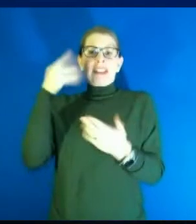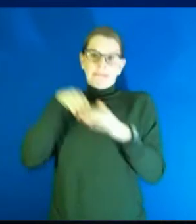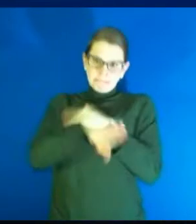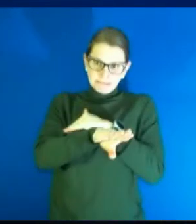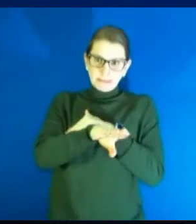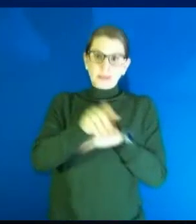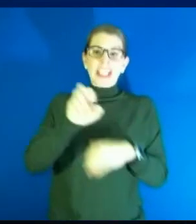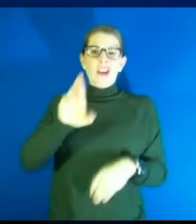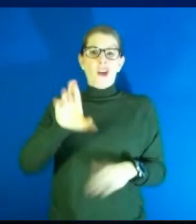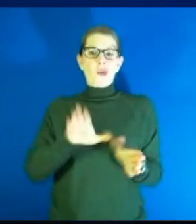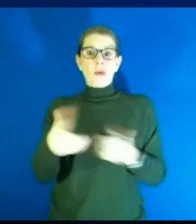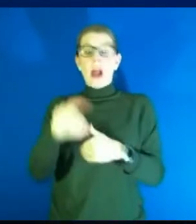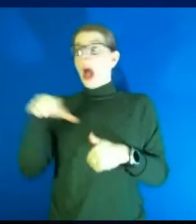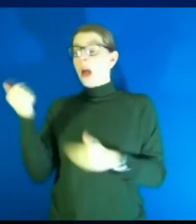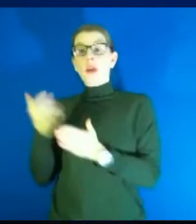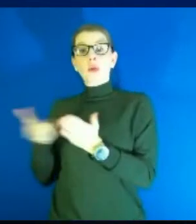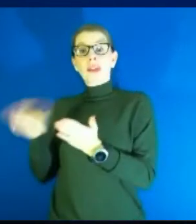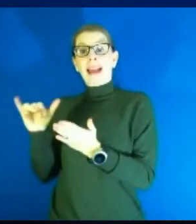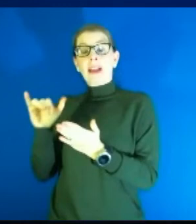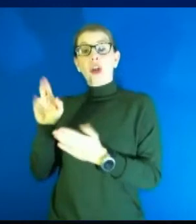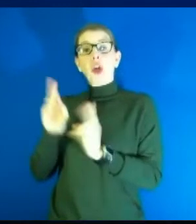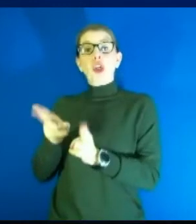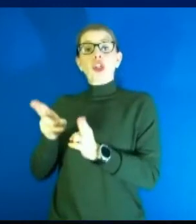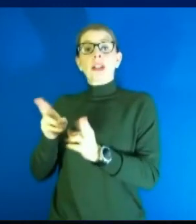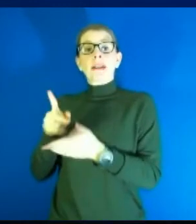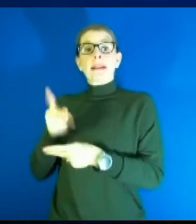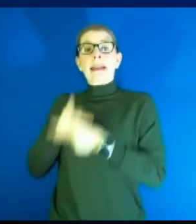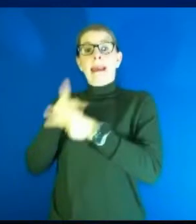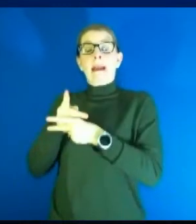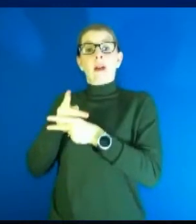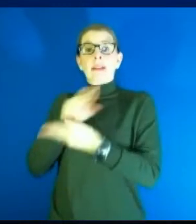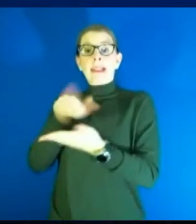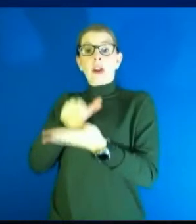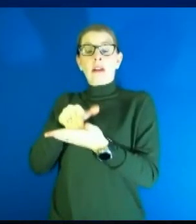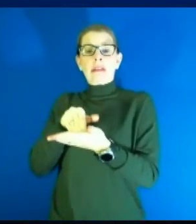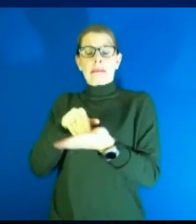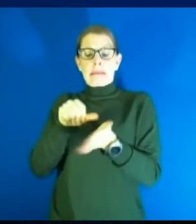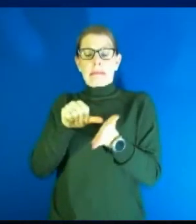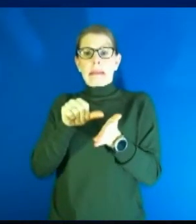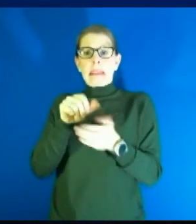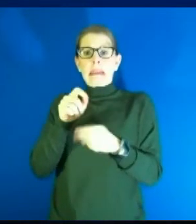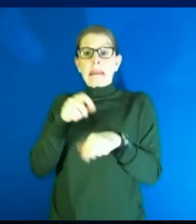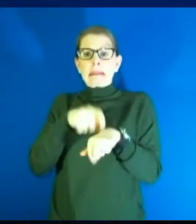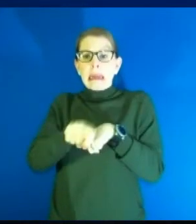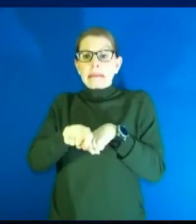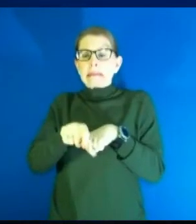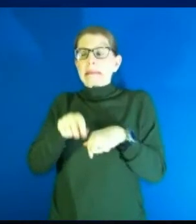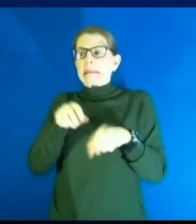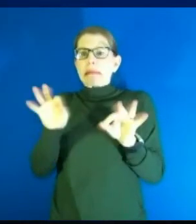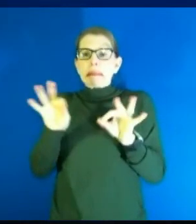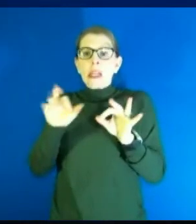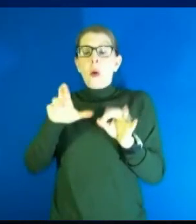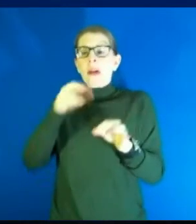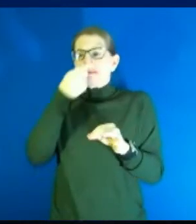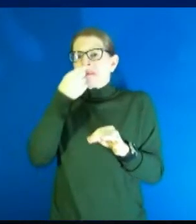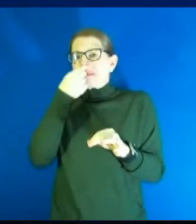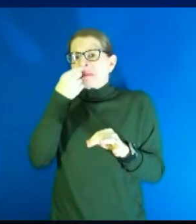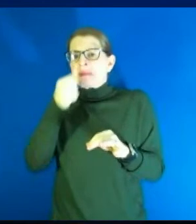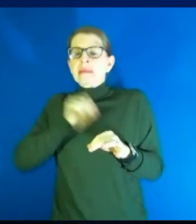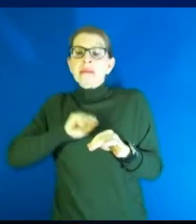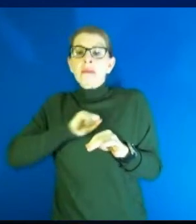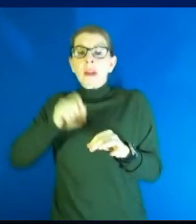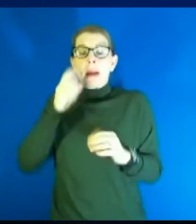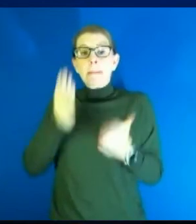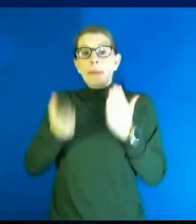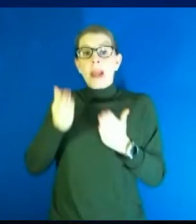room. There's other resources like urgent care centers that if you have a minor cut, if you just have the sniffles, if you have what you think may be like a